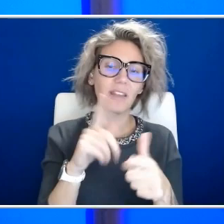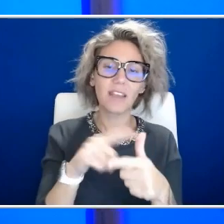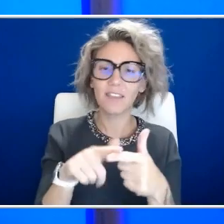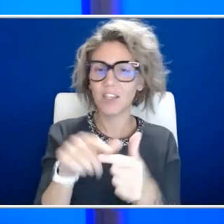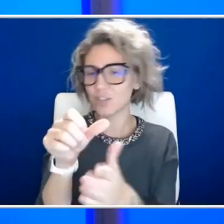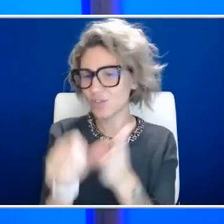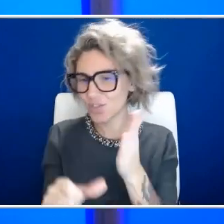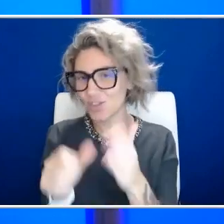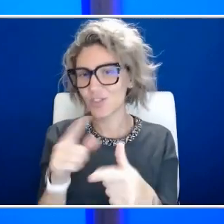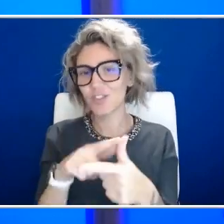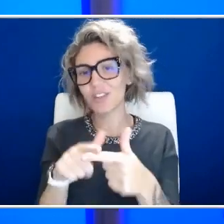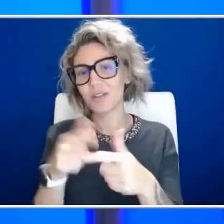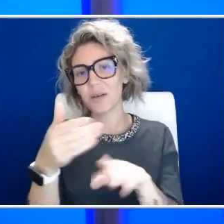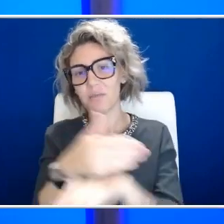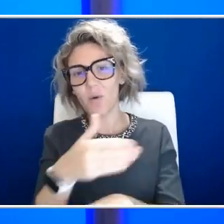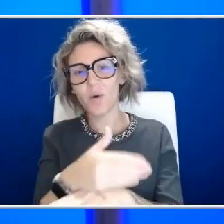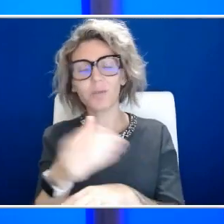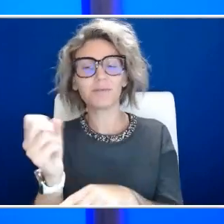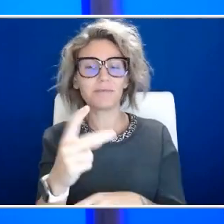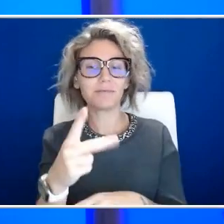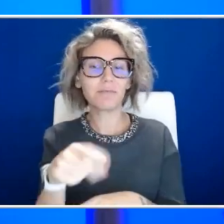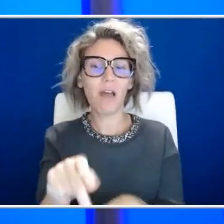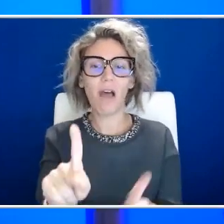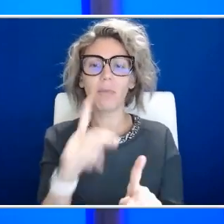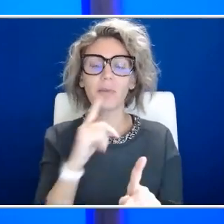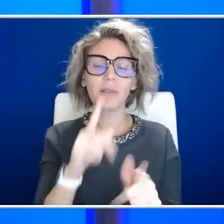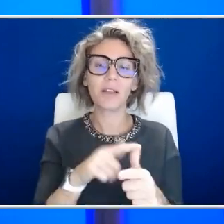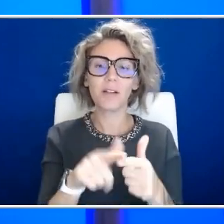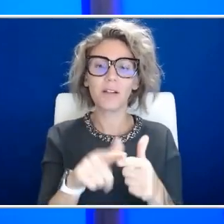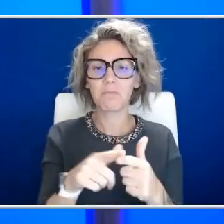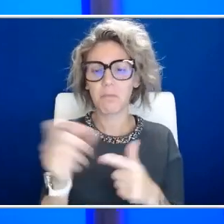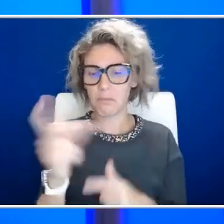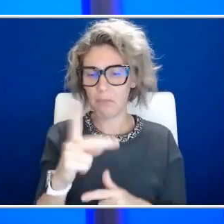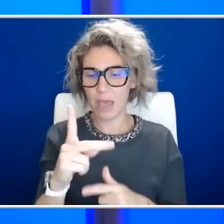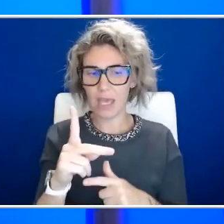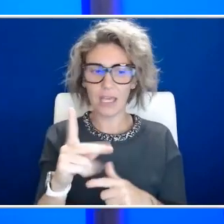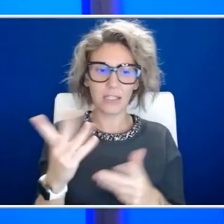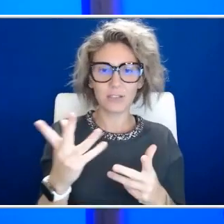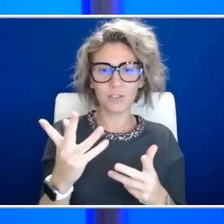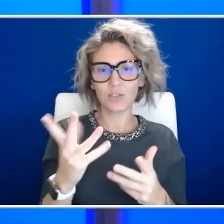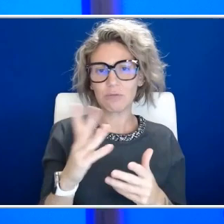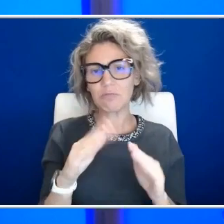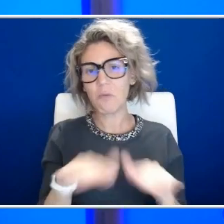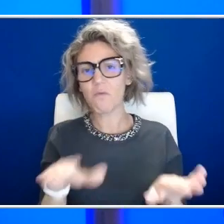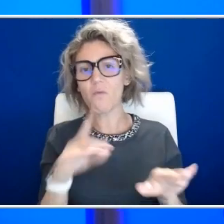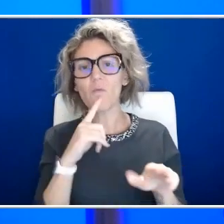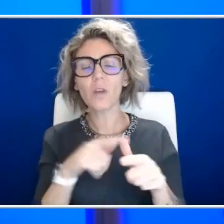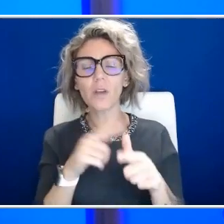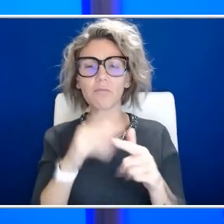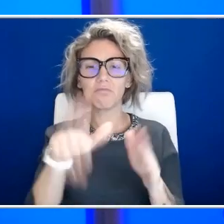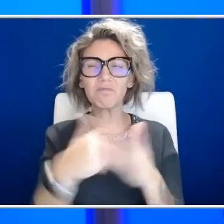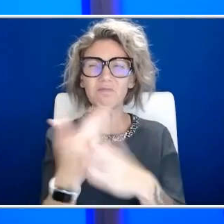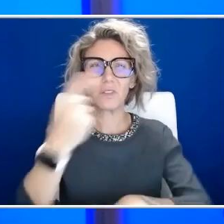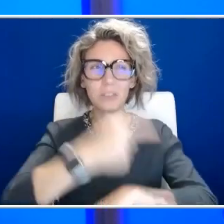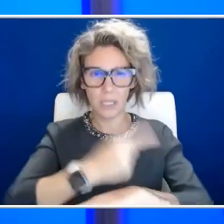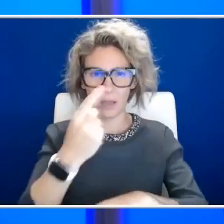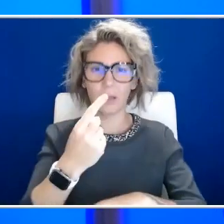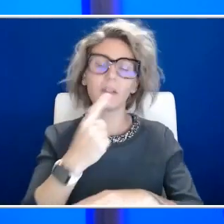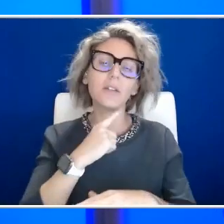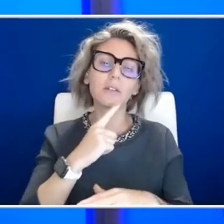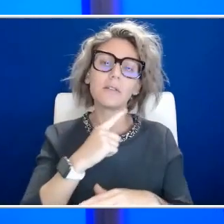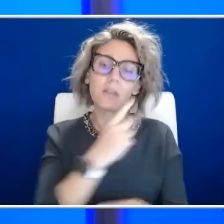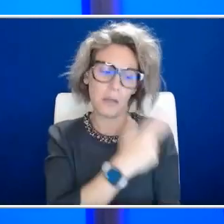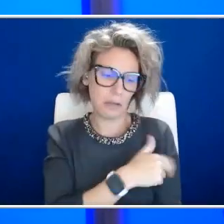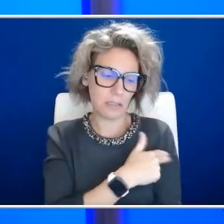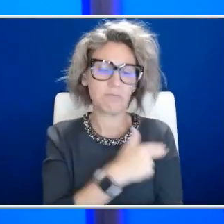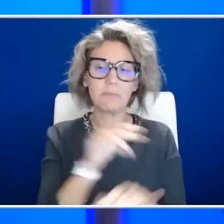come back to the floor. That takes around a day or so, the whole thing. And then usually hospital stay requires 3 days for